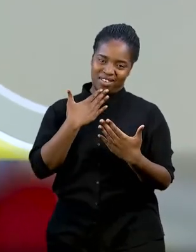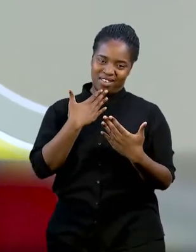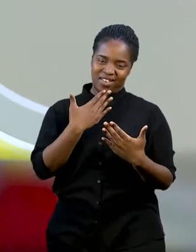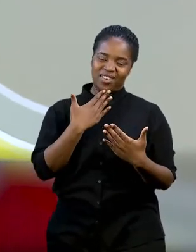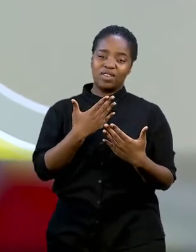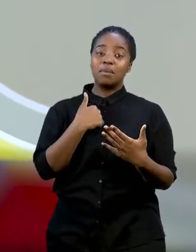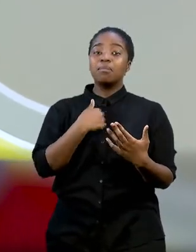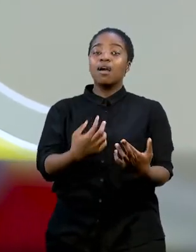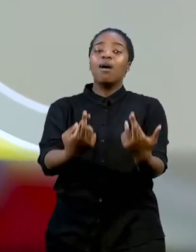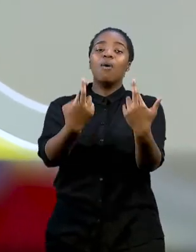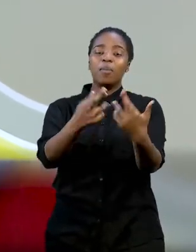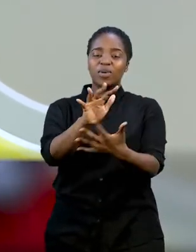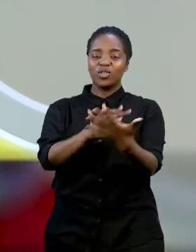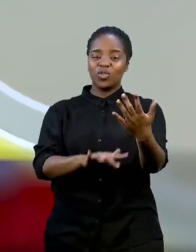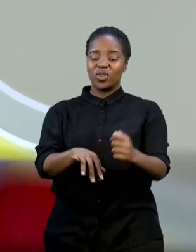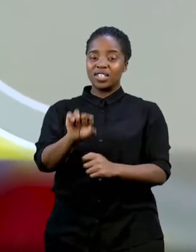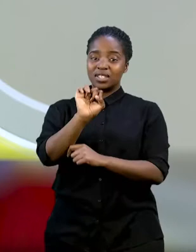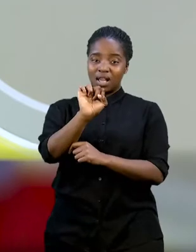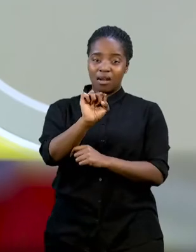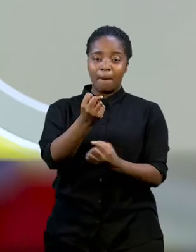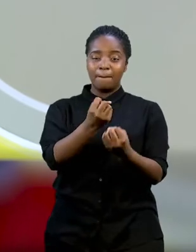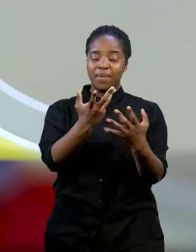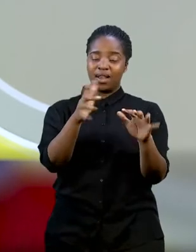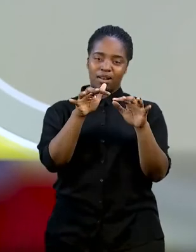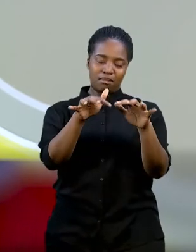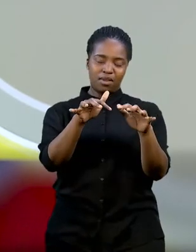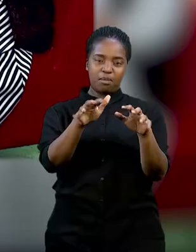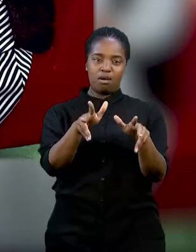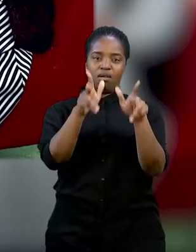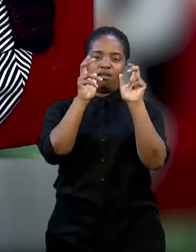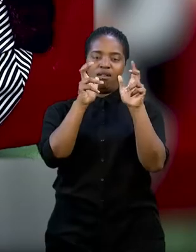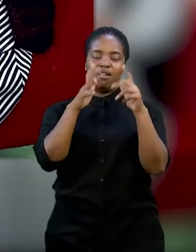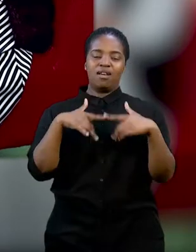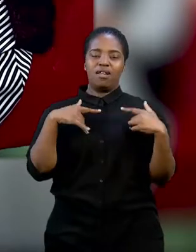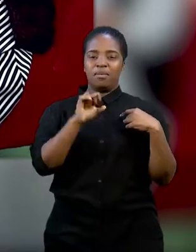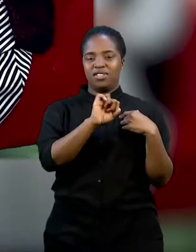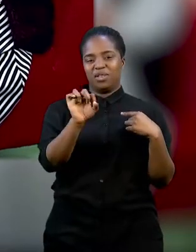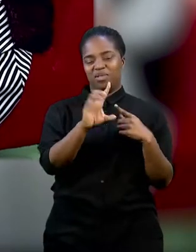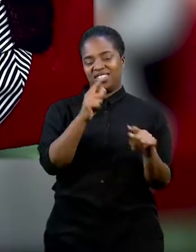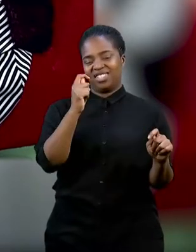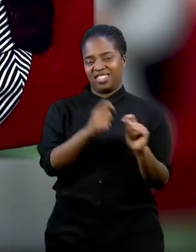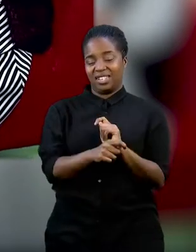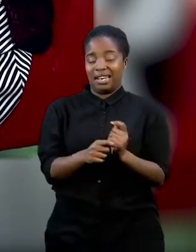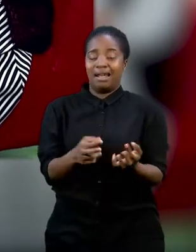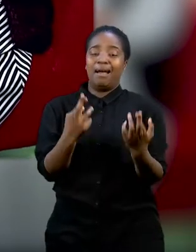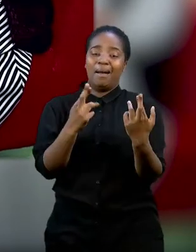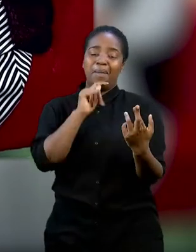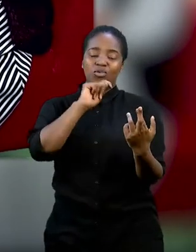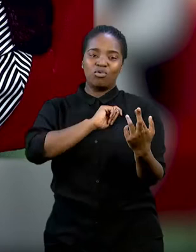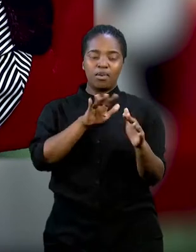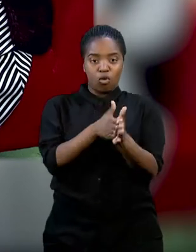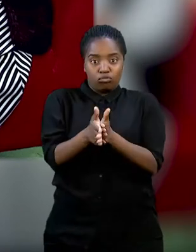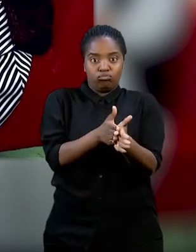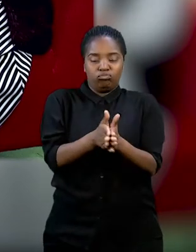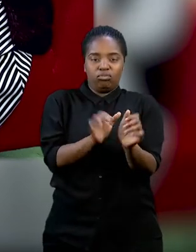re appreciate aholo, and I hope stories of how Nkateko would reach out, you know, to a lot of places tselo reng di